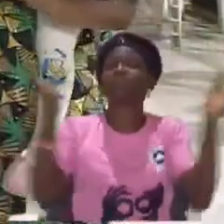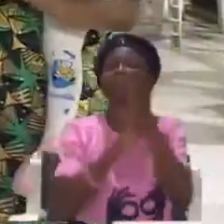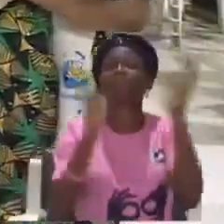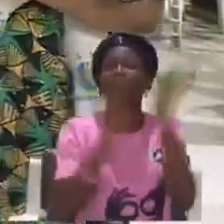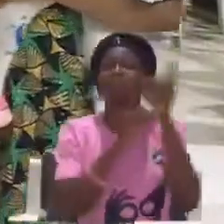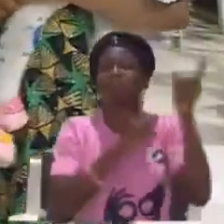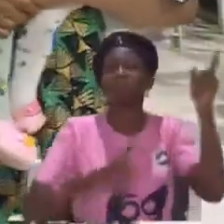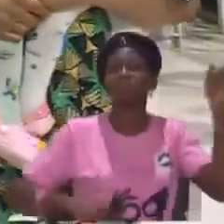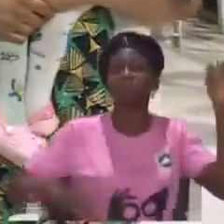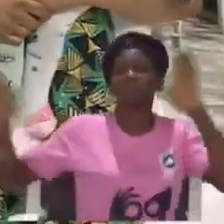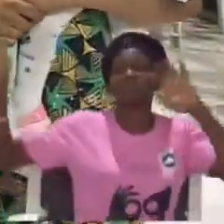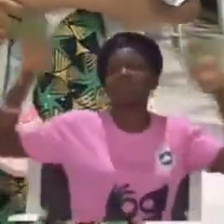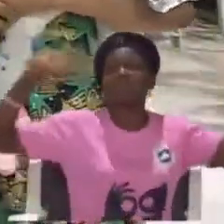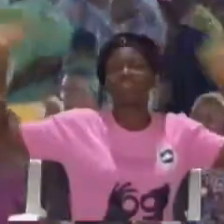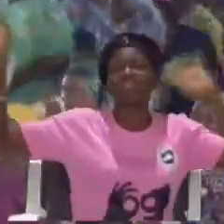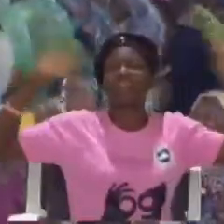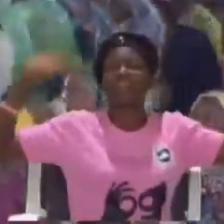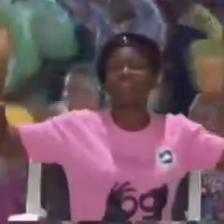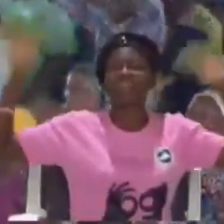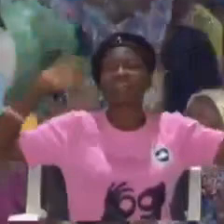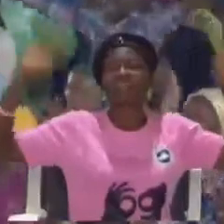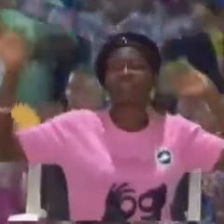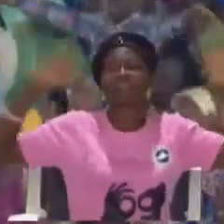Praise this Jesus!